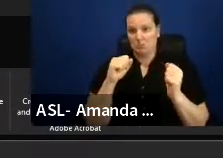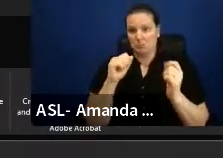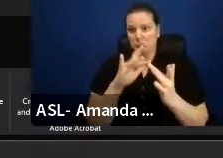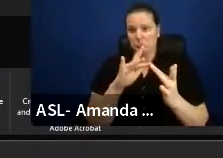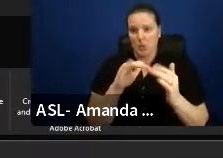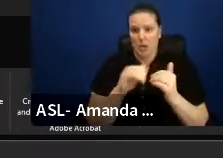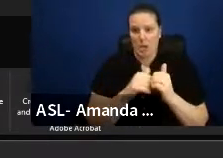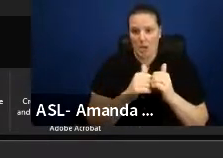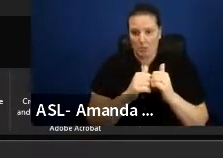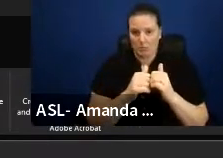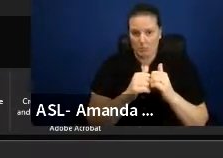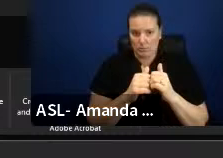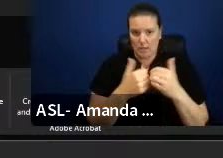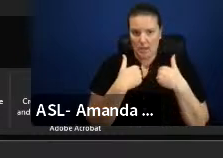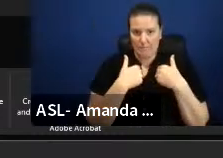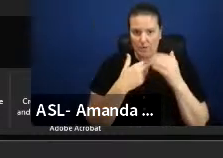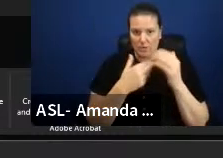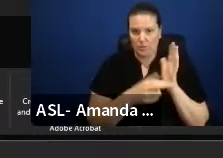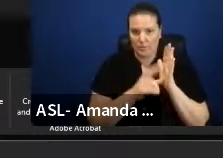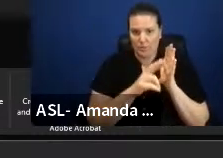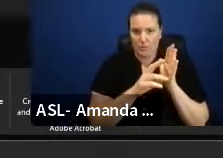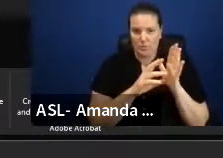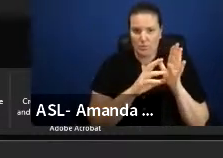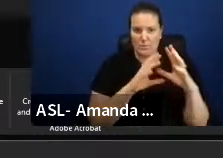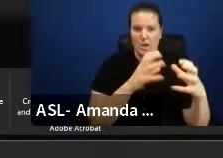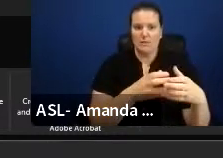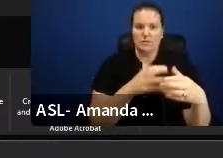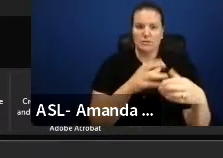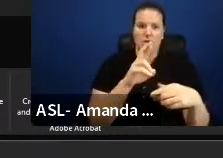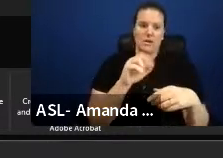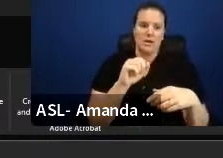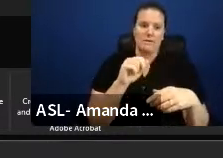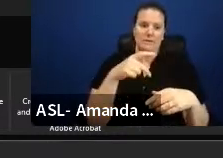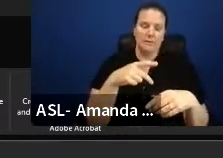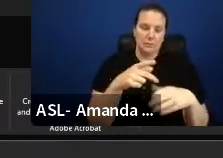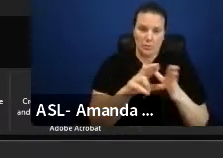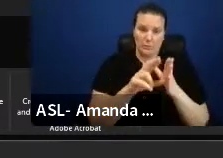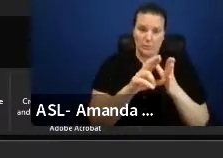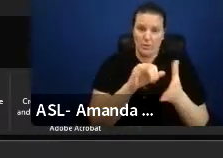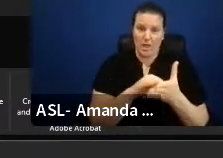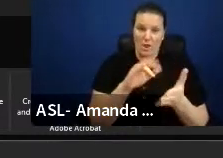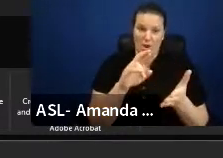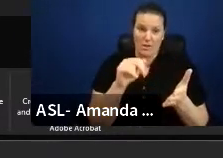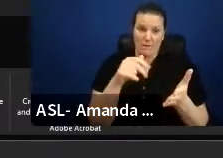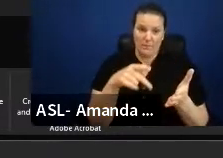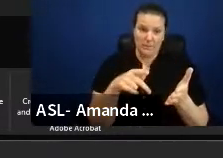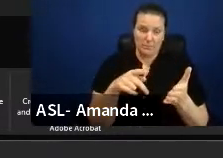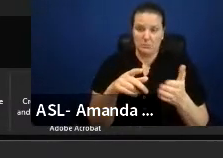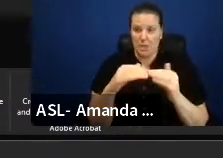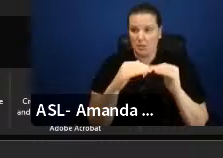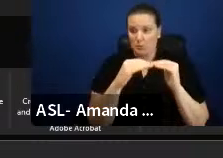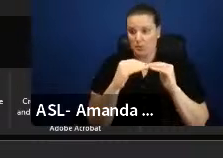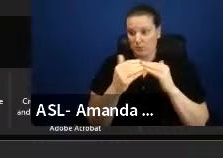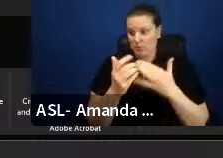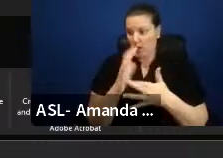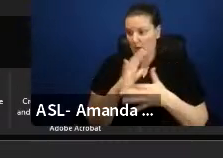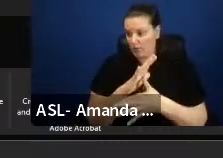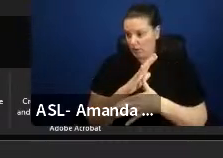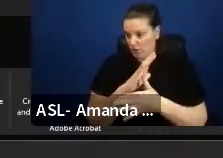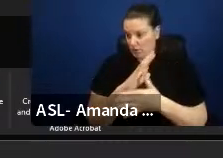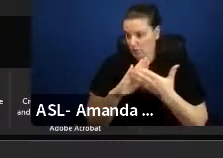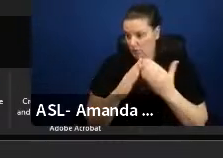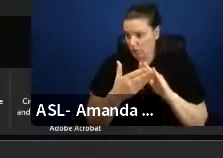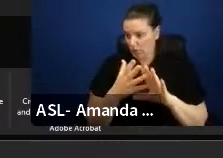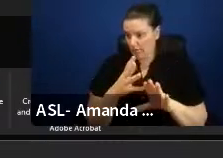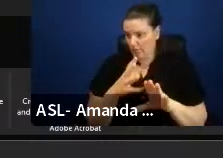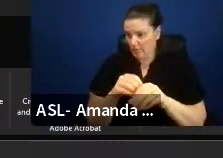sit our review bodies, right? If there's an RFP, who's reviewing the RFPs, and is equity, priority communities, a part of that